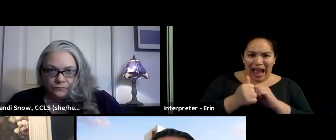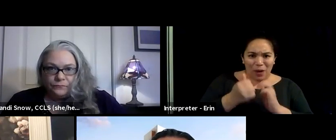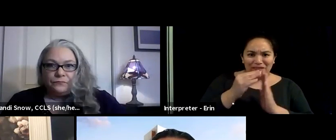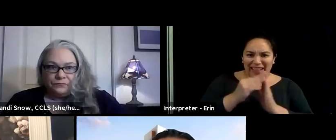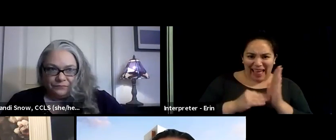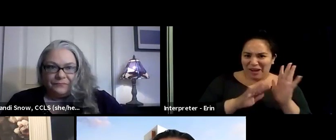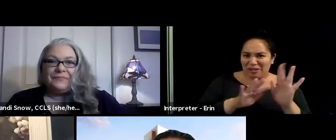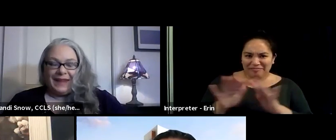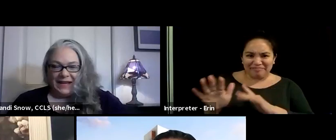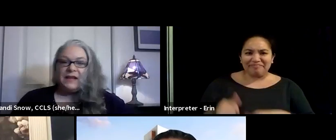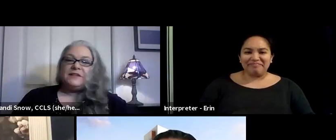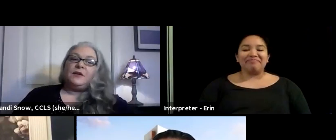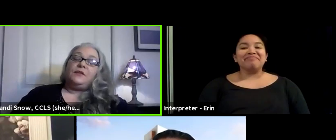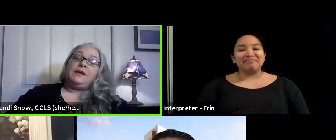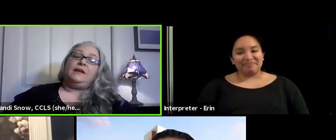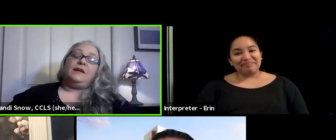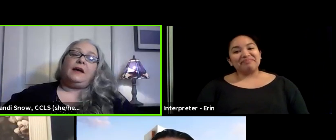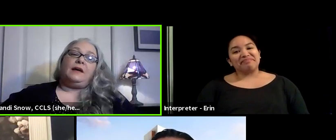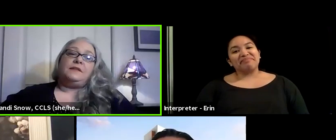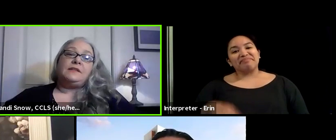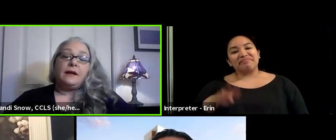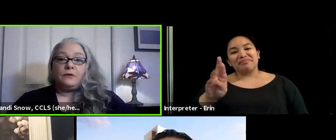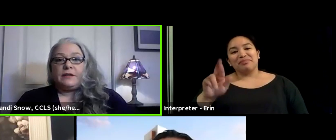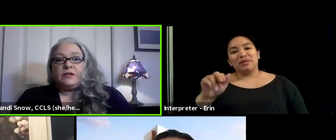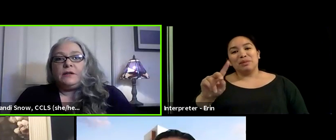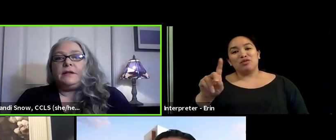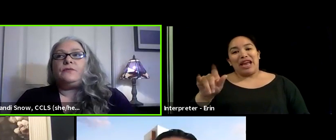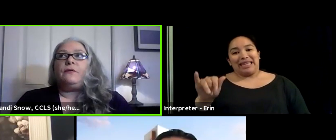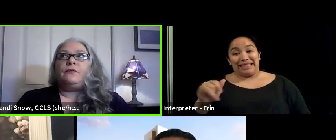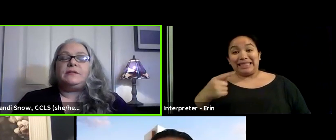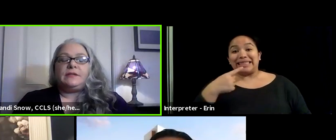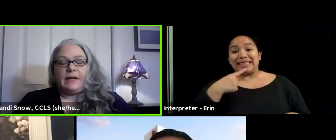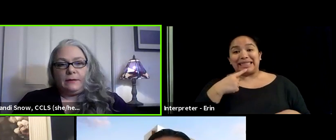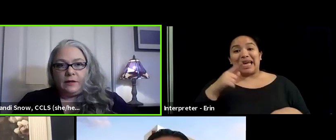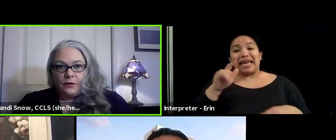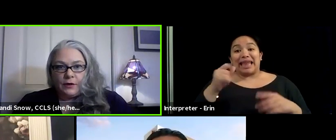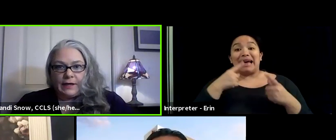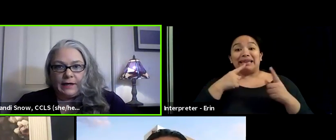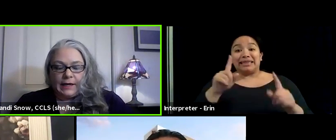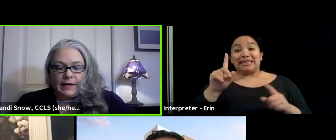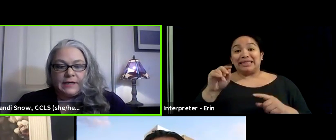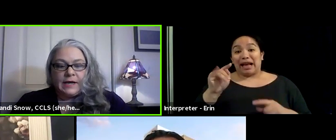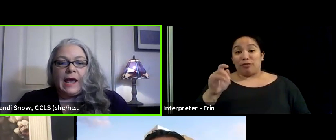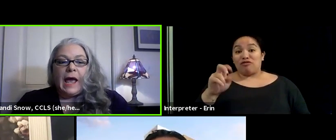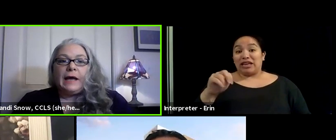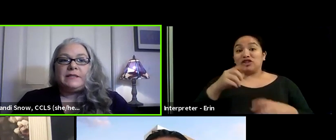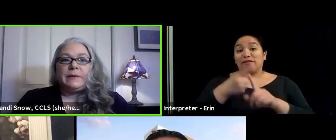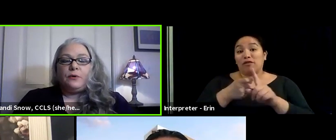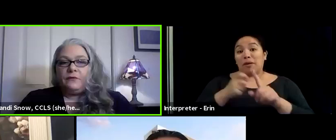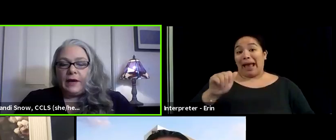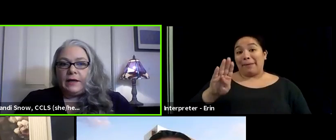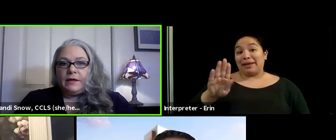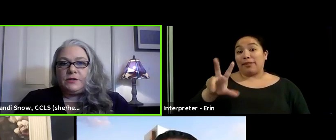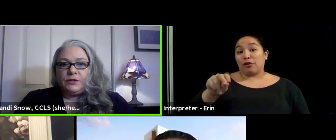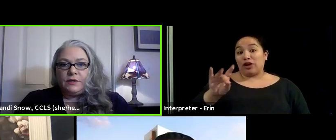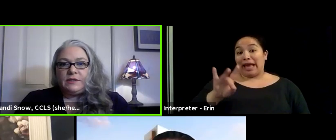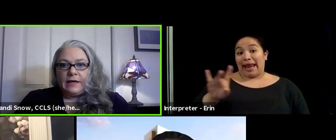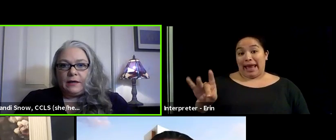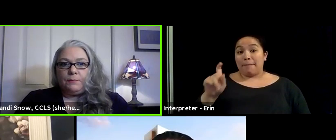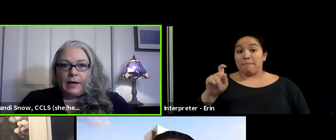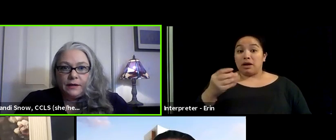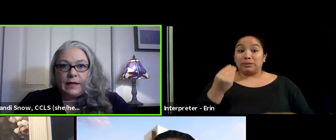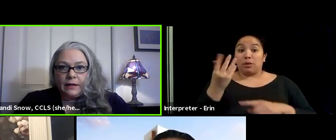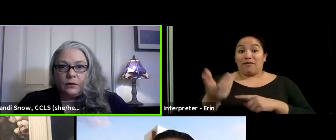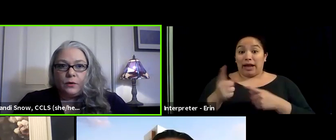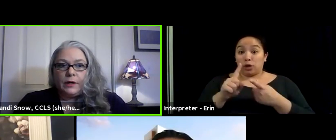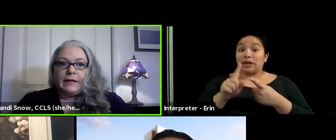etc.? So the declaration that's referenced in AB 3088 has to be provided to the